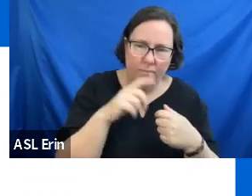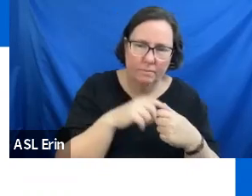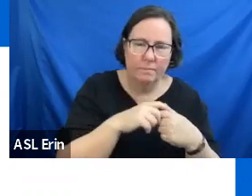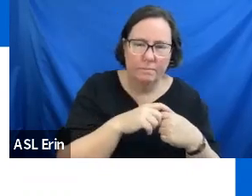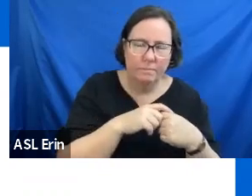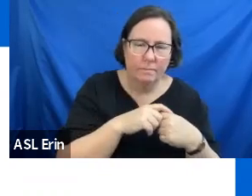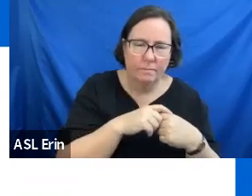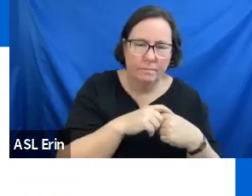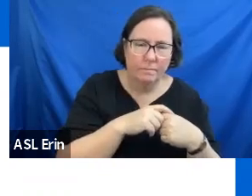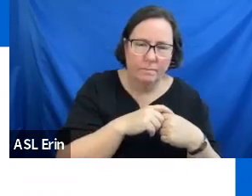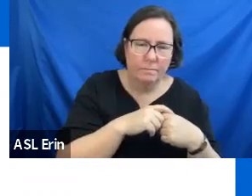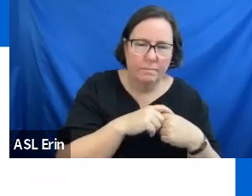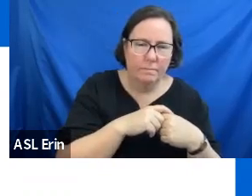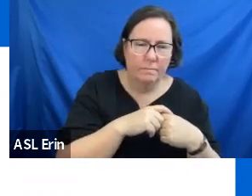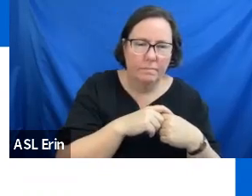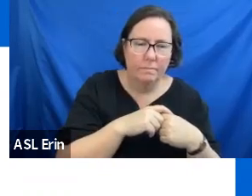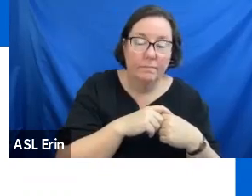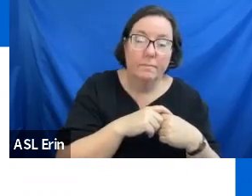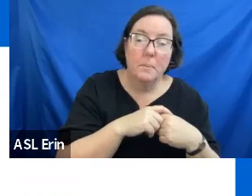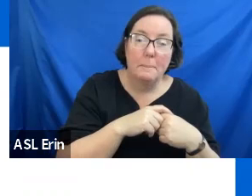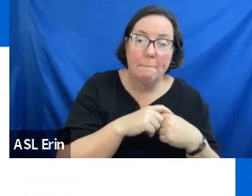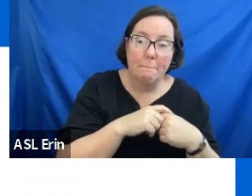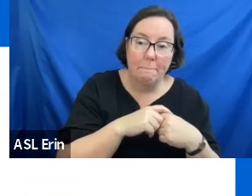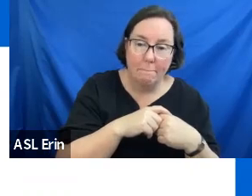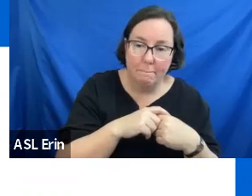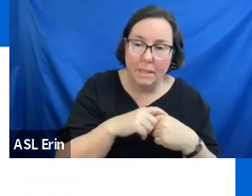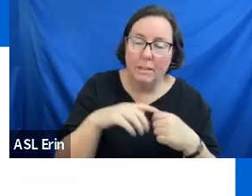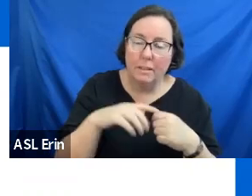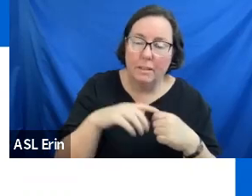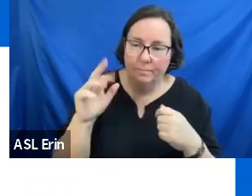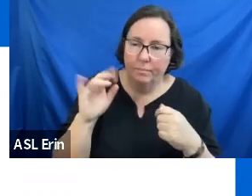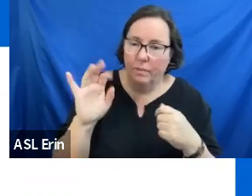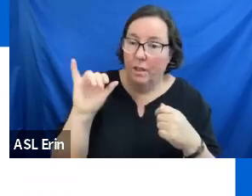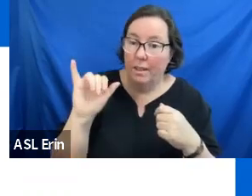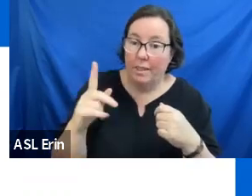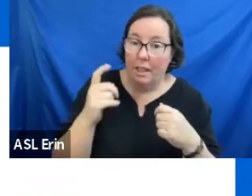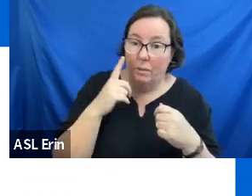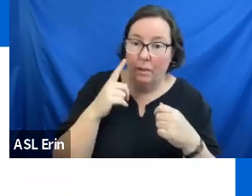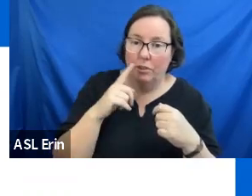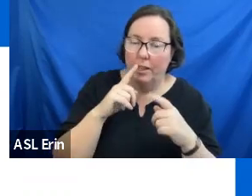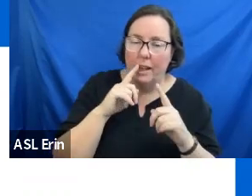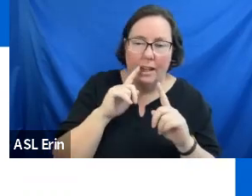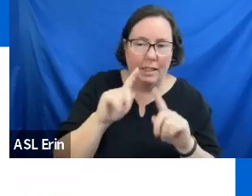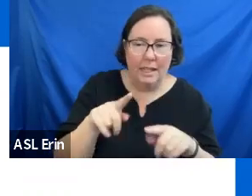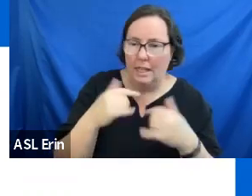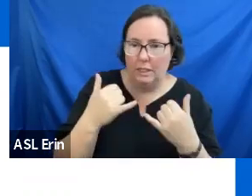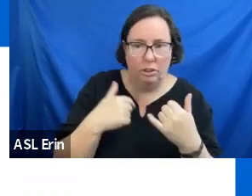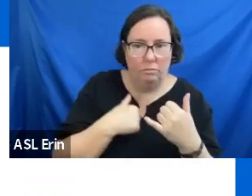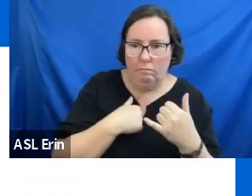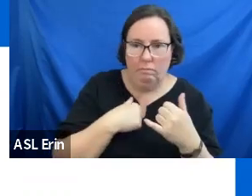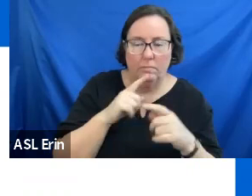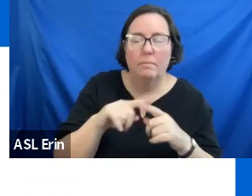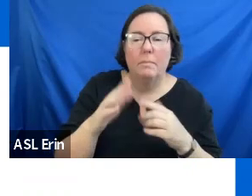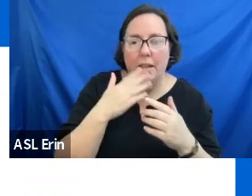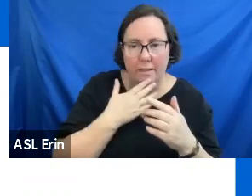I think. Yeah, so that is a question that I actually cannot answer for you right now, Ms. Grassa, but thank you for